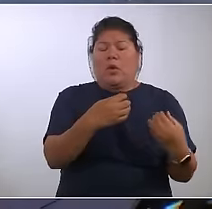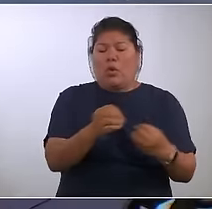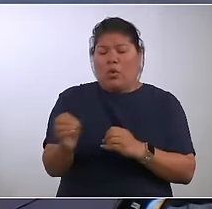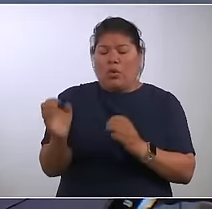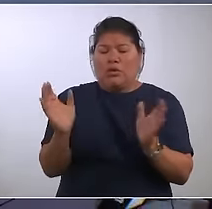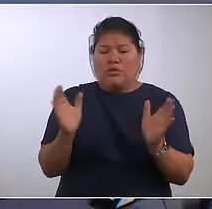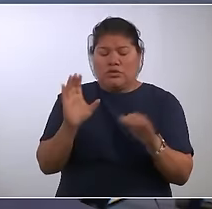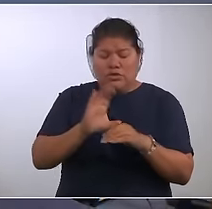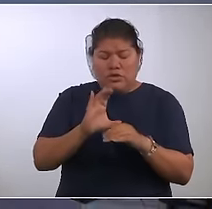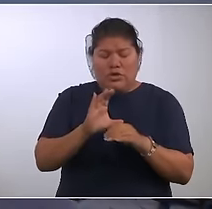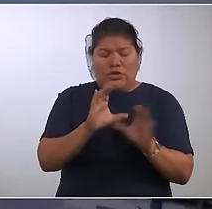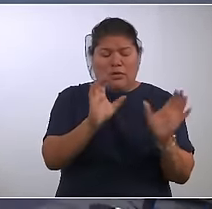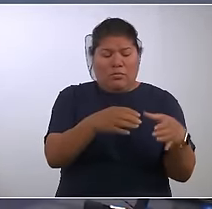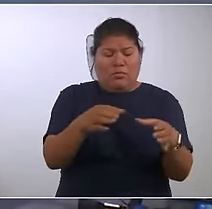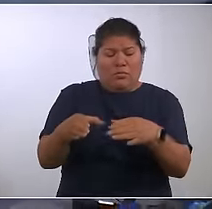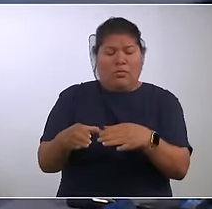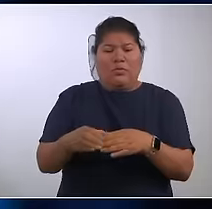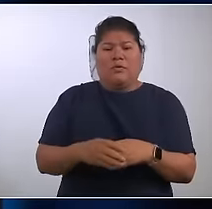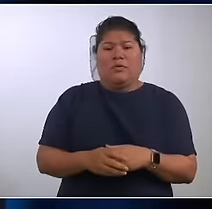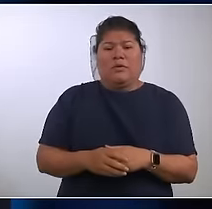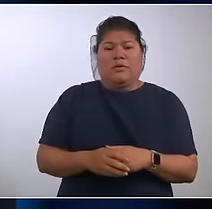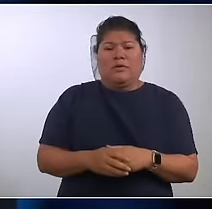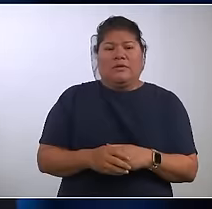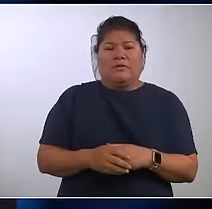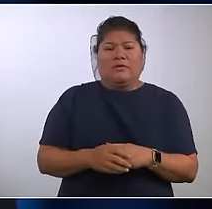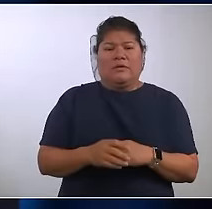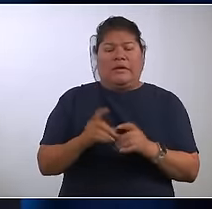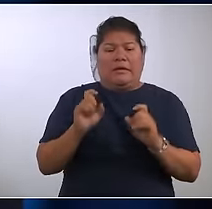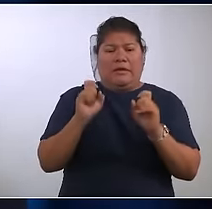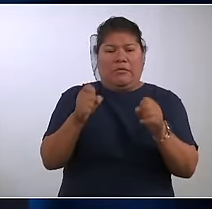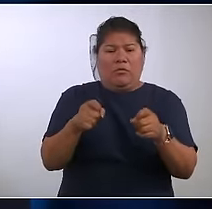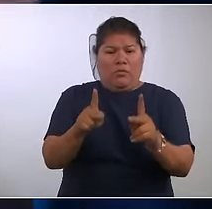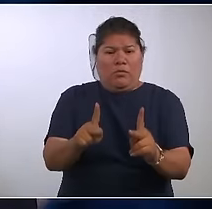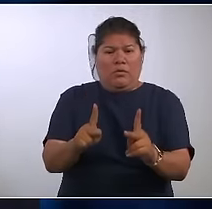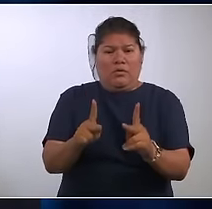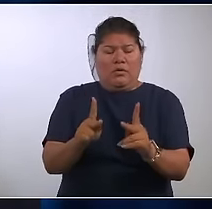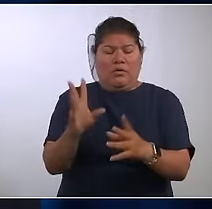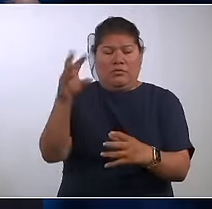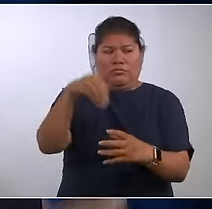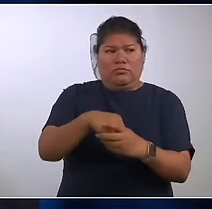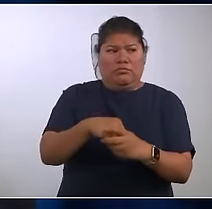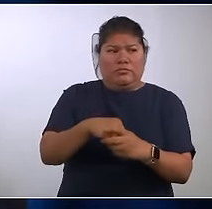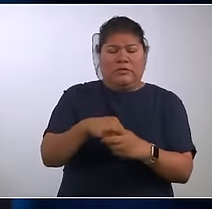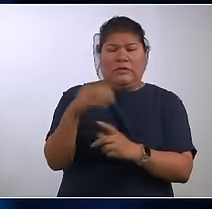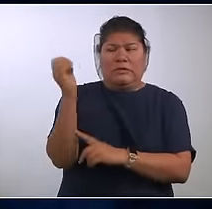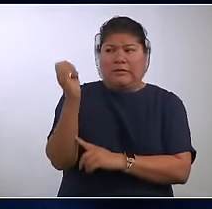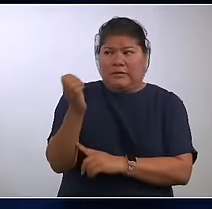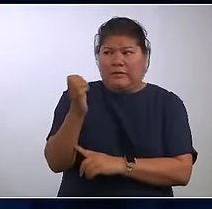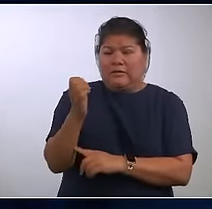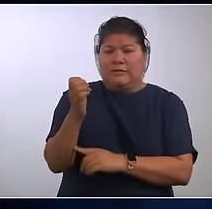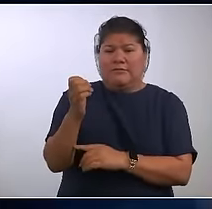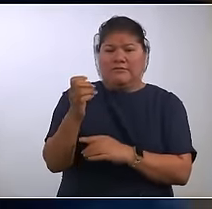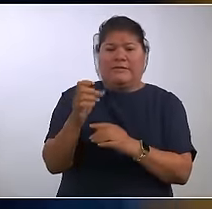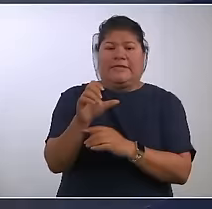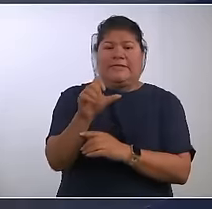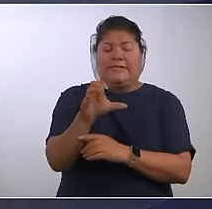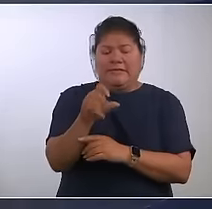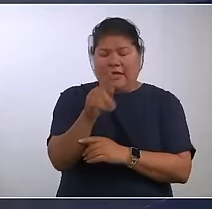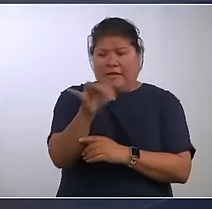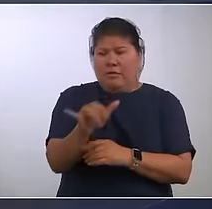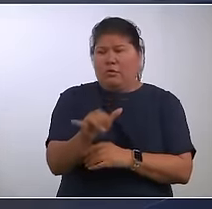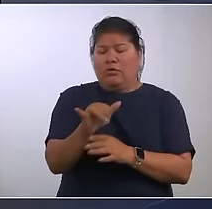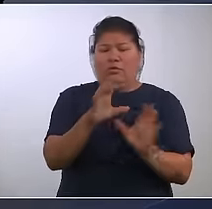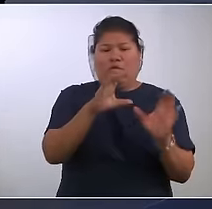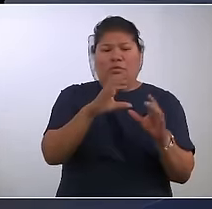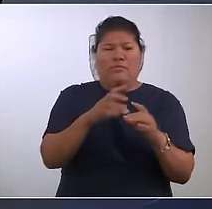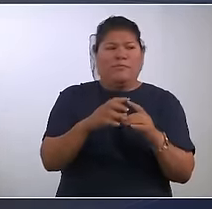church in small groups, y organizar la iglesia en grupos pequeños, when they give you opportunity to involve yourself in evangelistic cycles, cuando le da la oportunidad